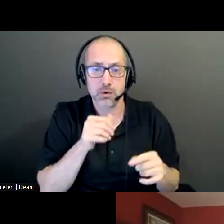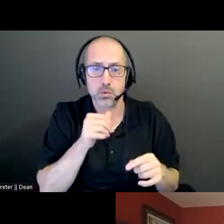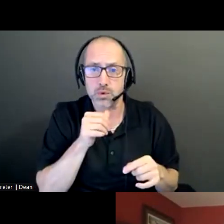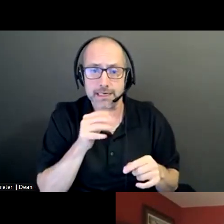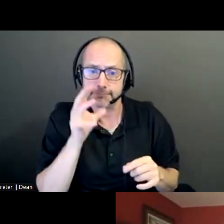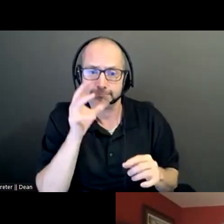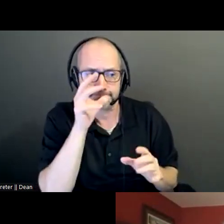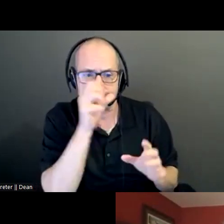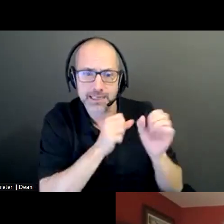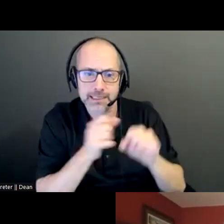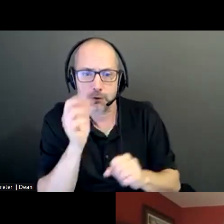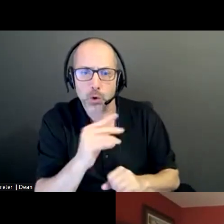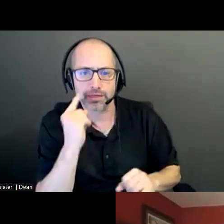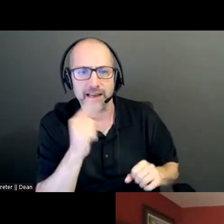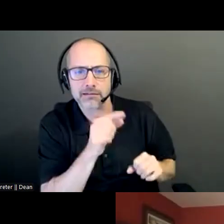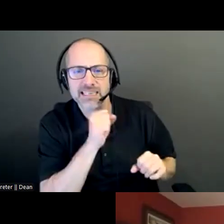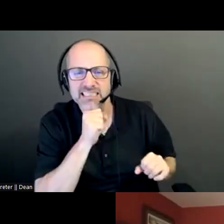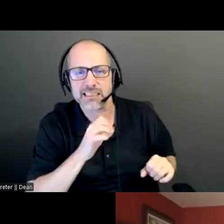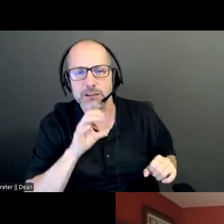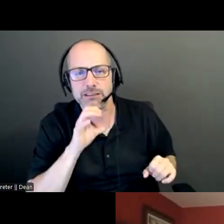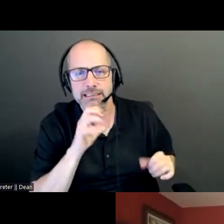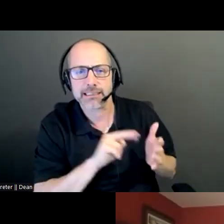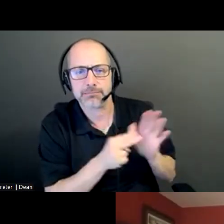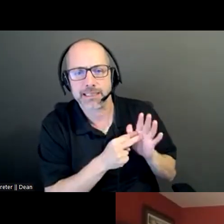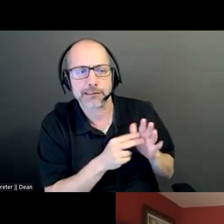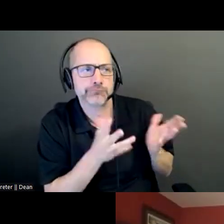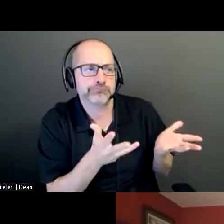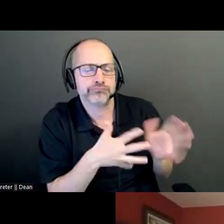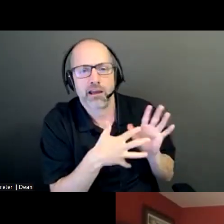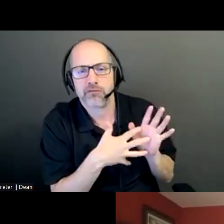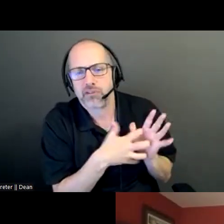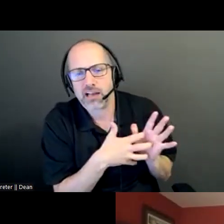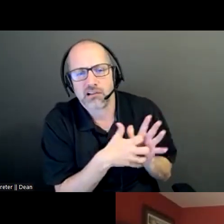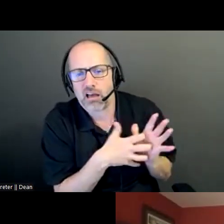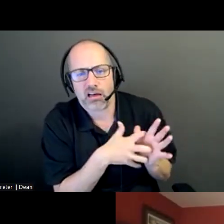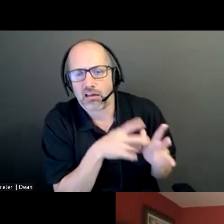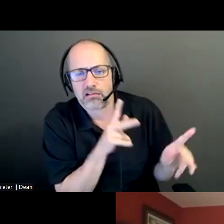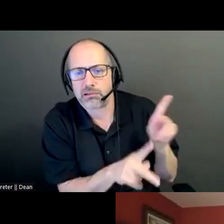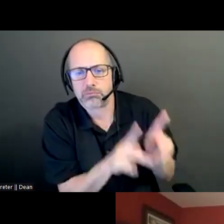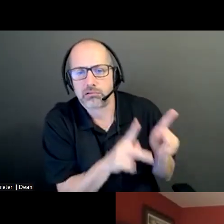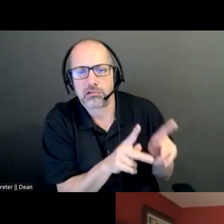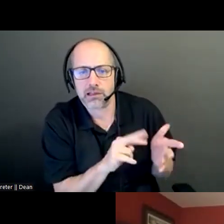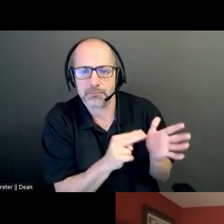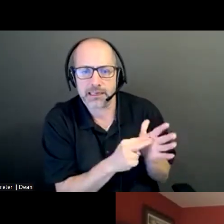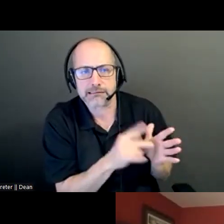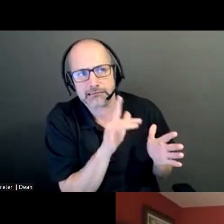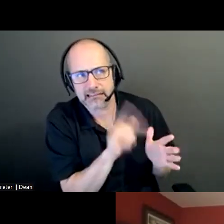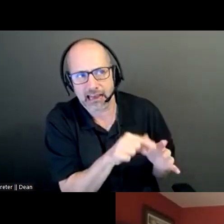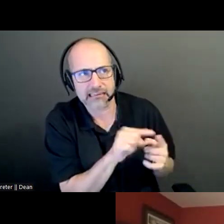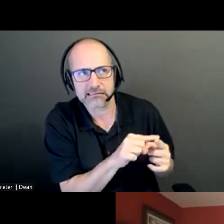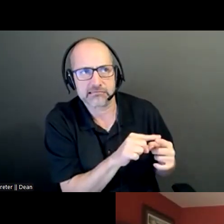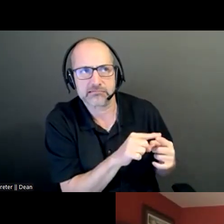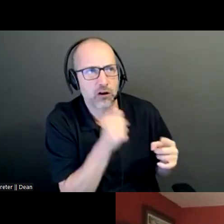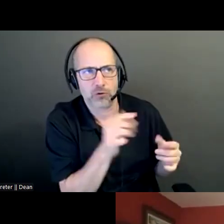and think of seniors in a particularly fragile construct. So then we don't suspect that